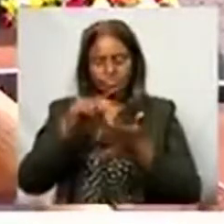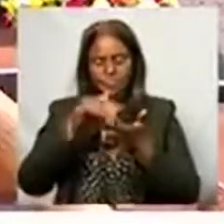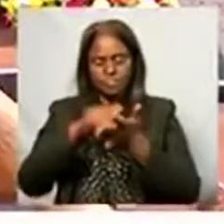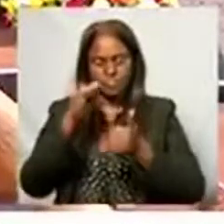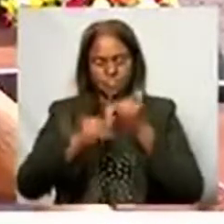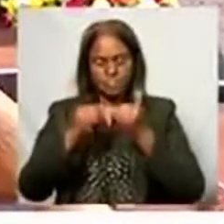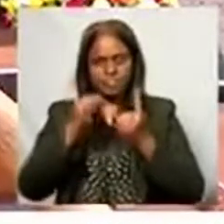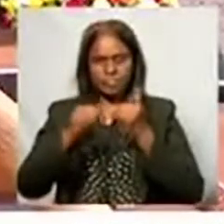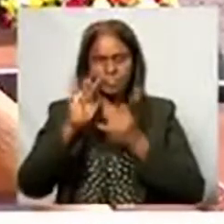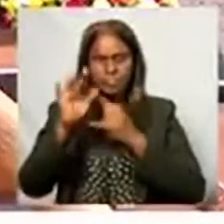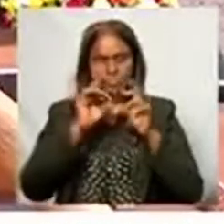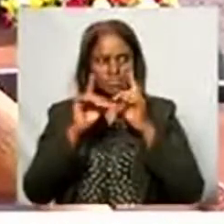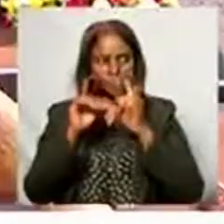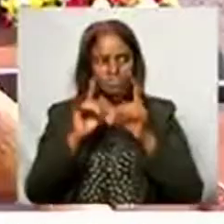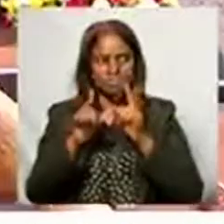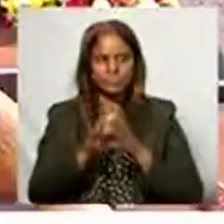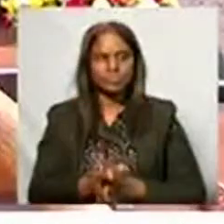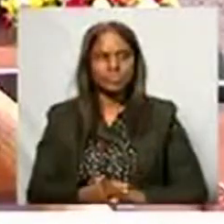debate.